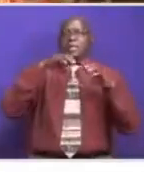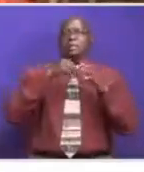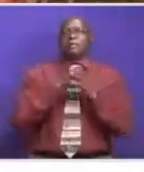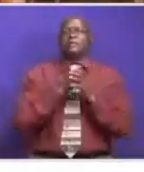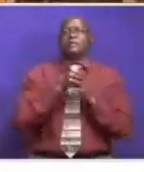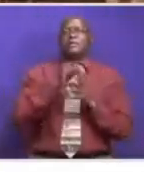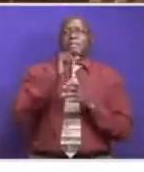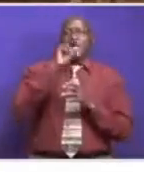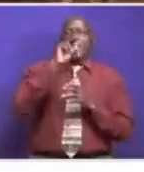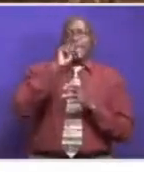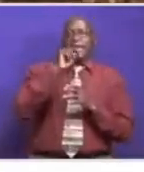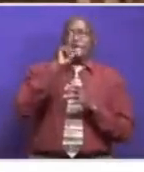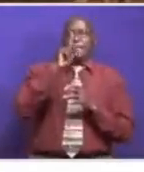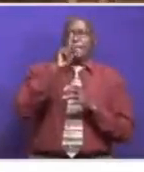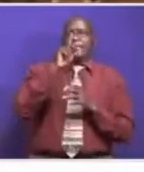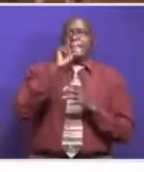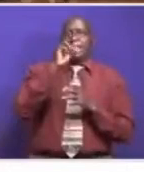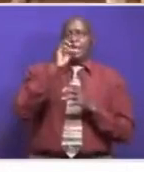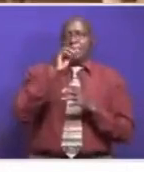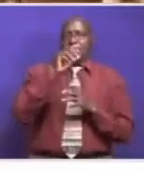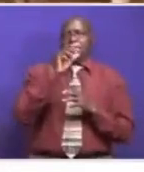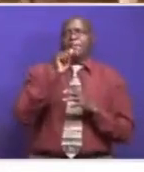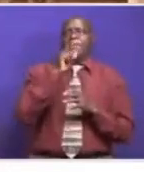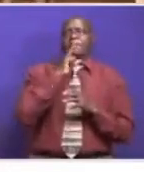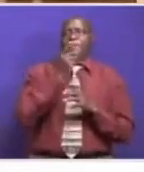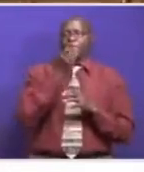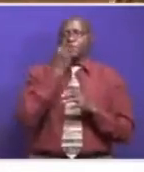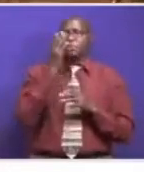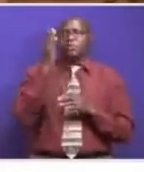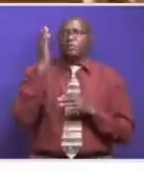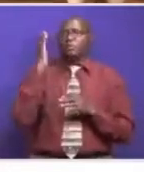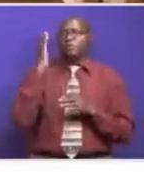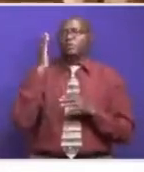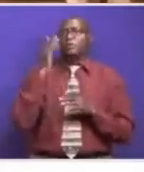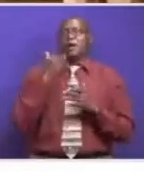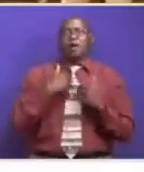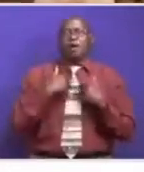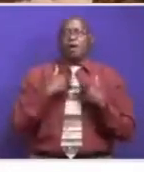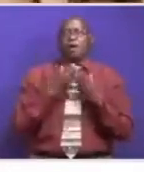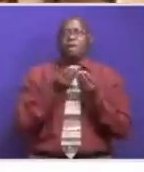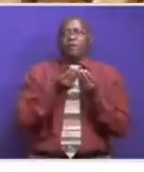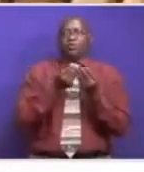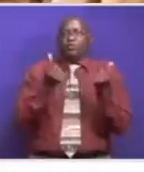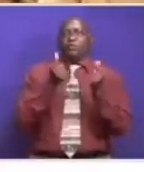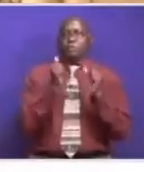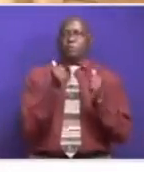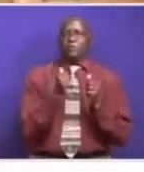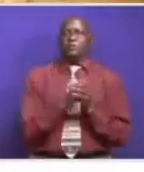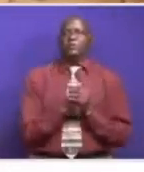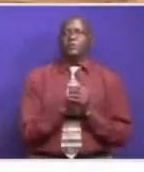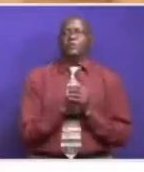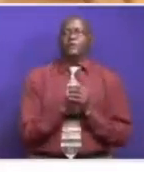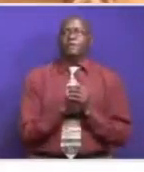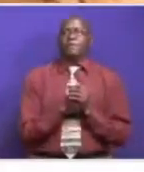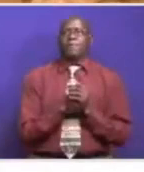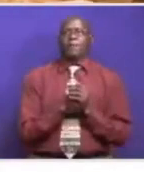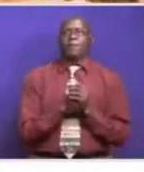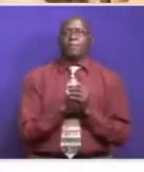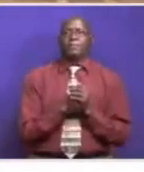Management Authority, NDMA, says food security challenges have not been instantly resolved.